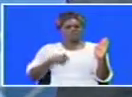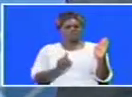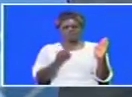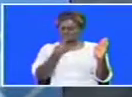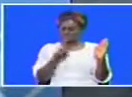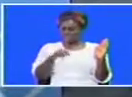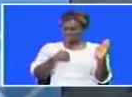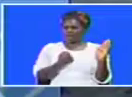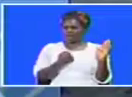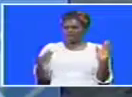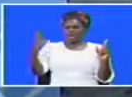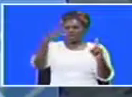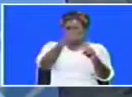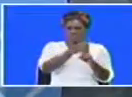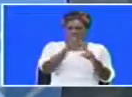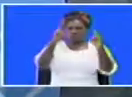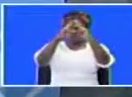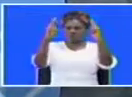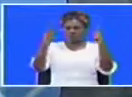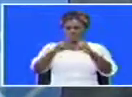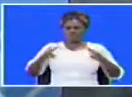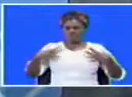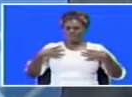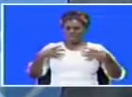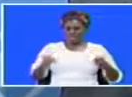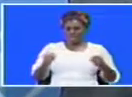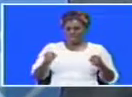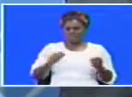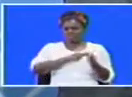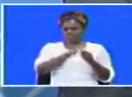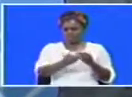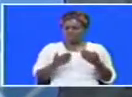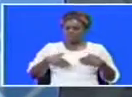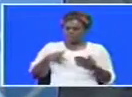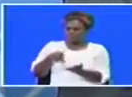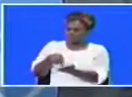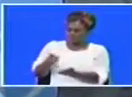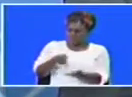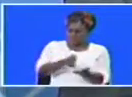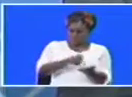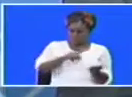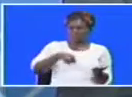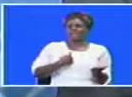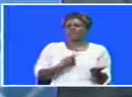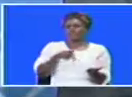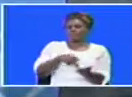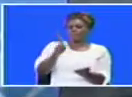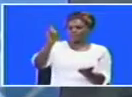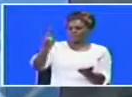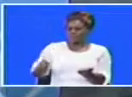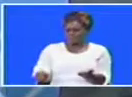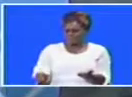that we have attained universal health coverage, those who are able to pay premiums for themselves should pay.